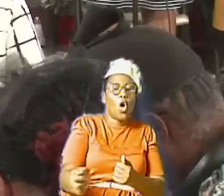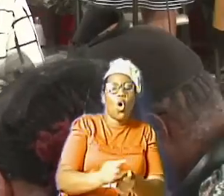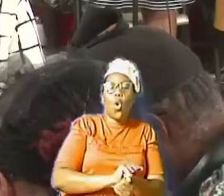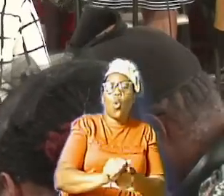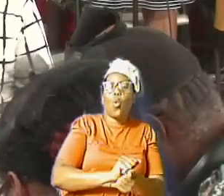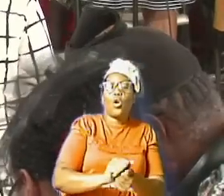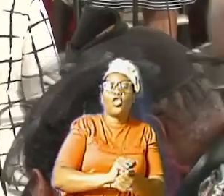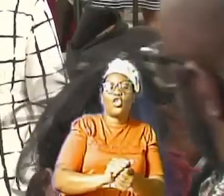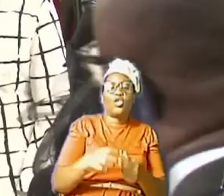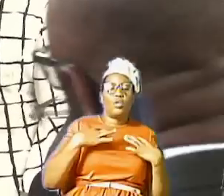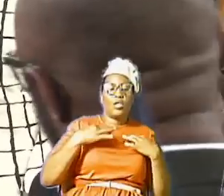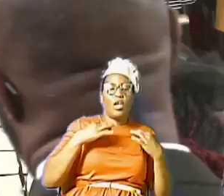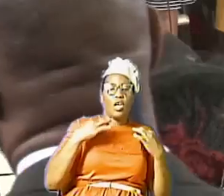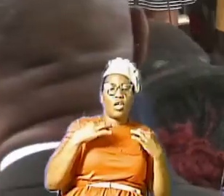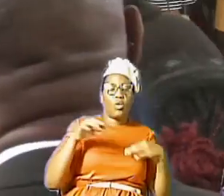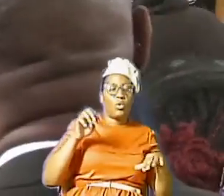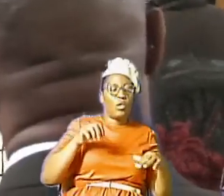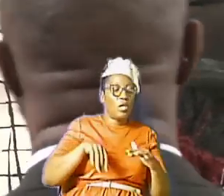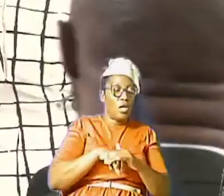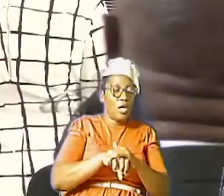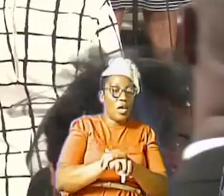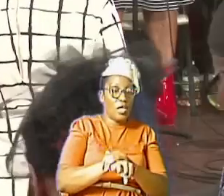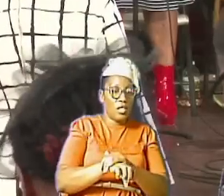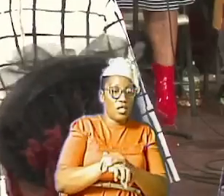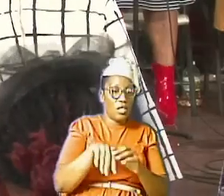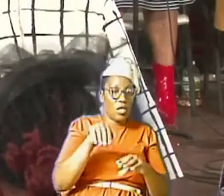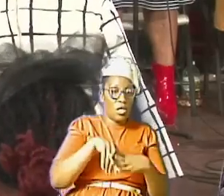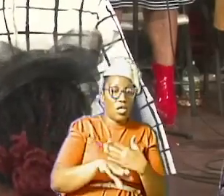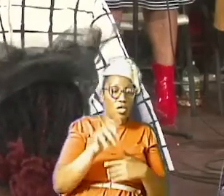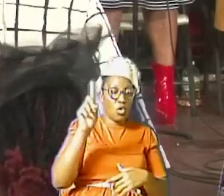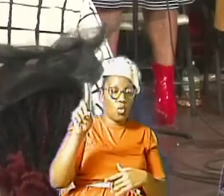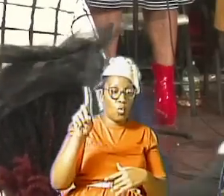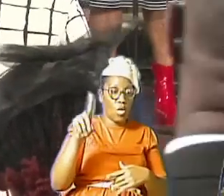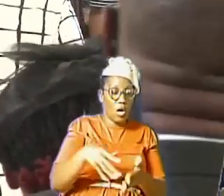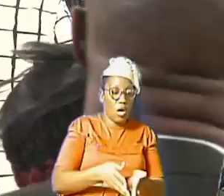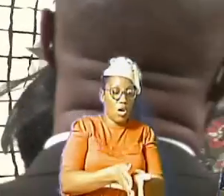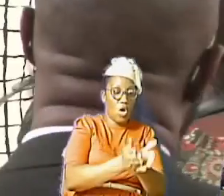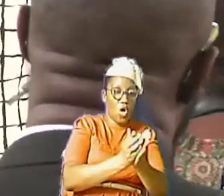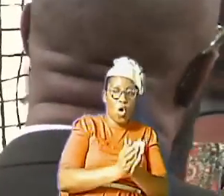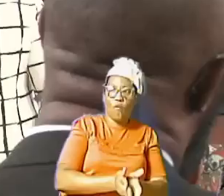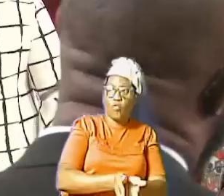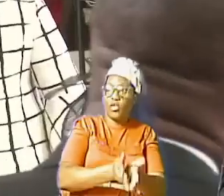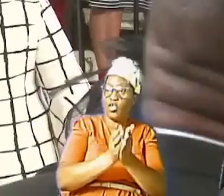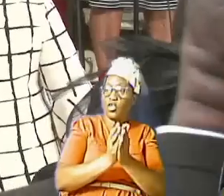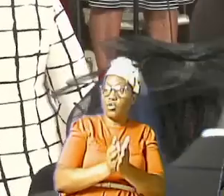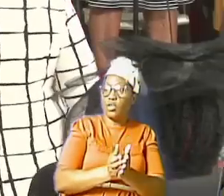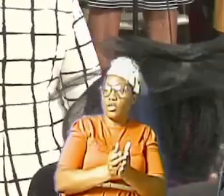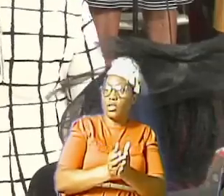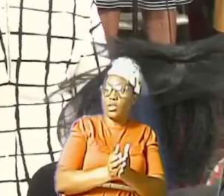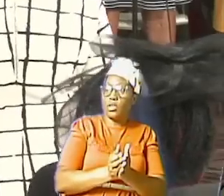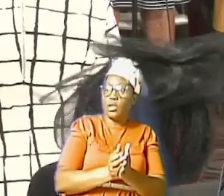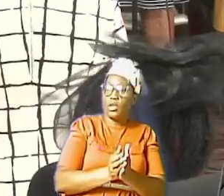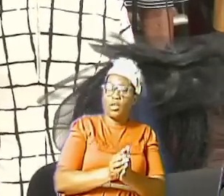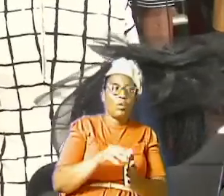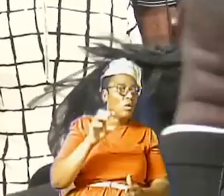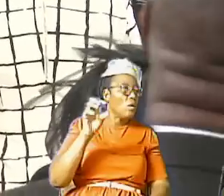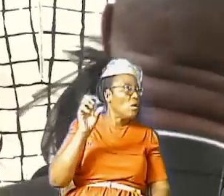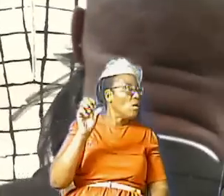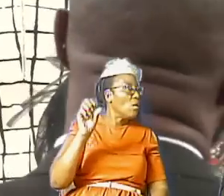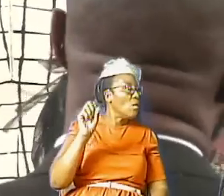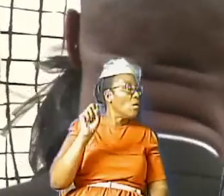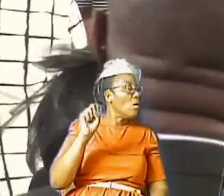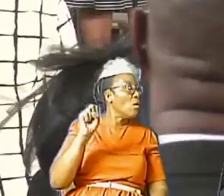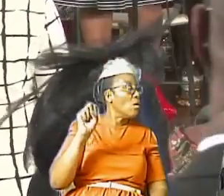their nets. And he entered into one of the ships, which was Simon's,